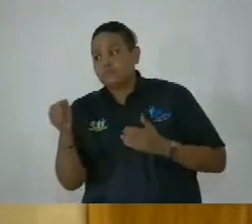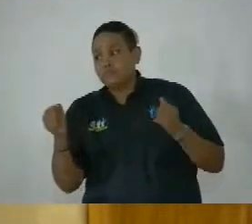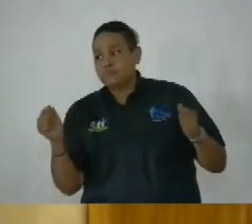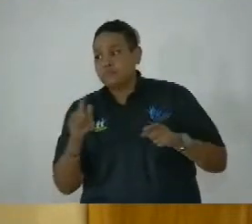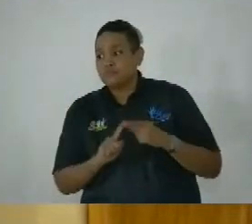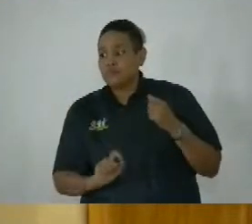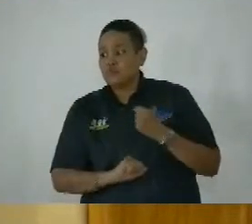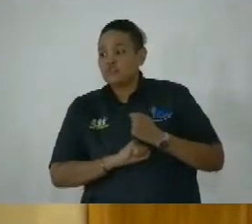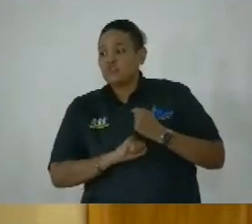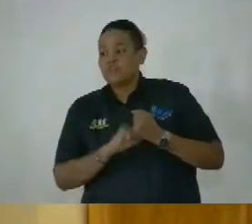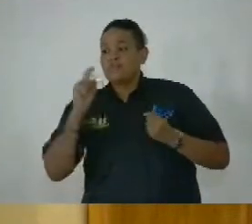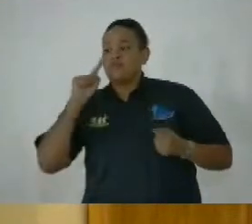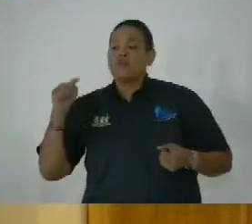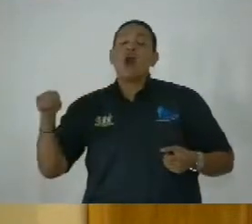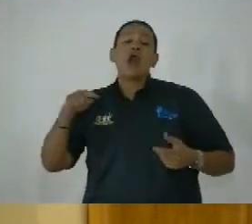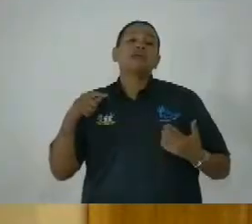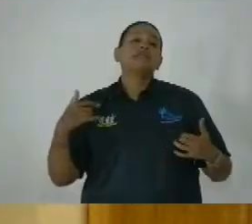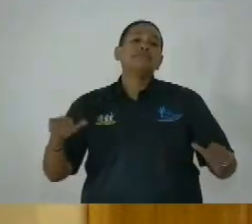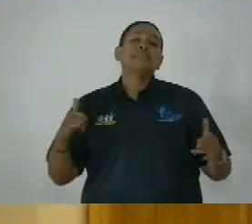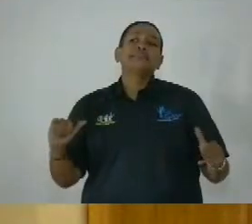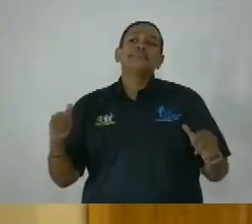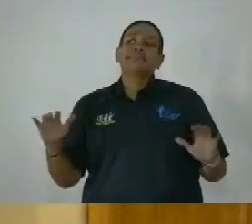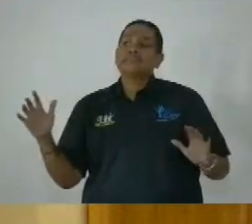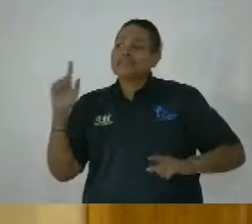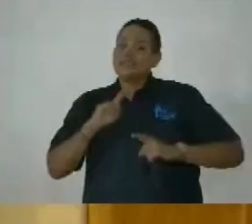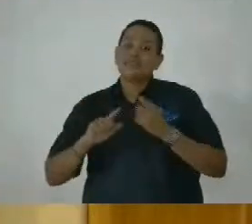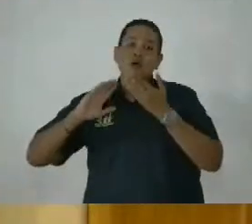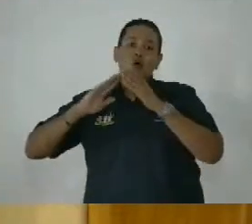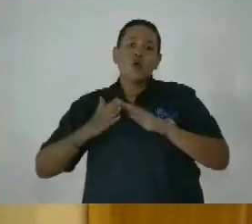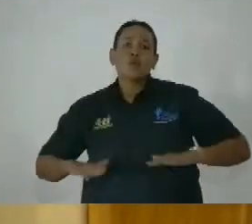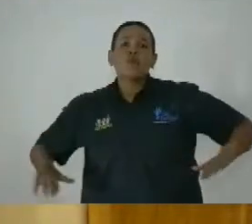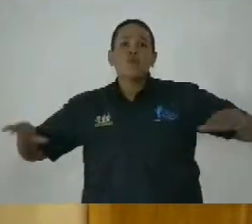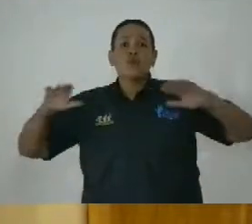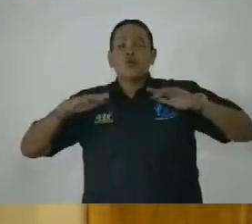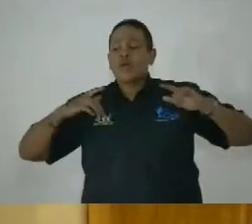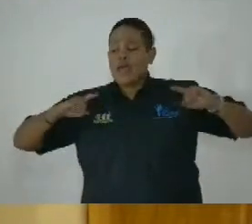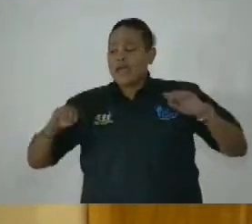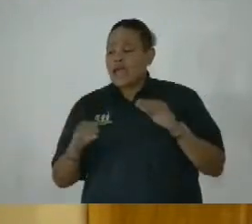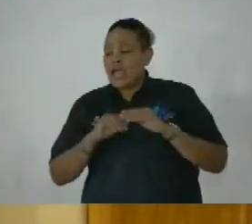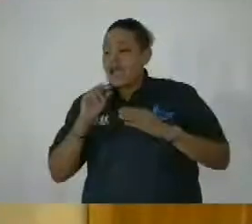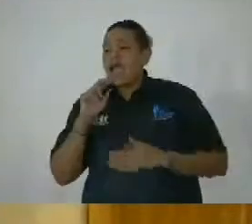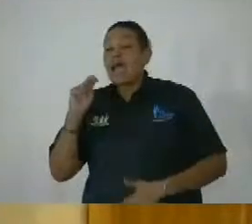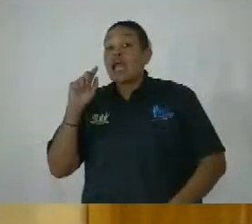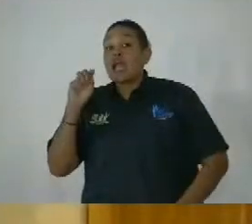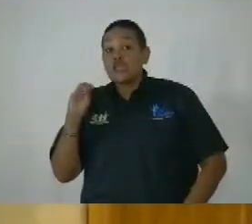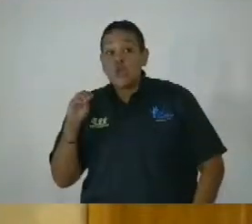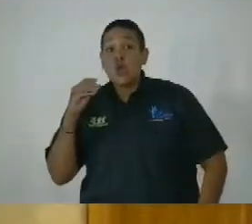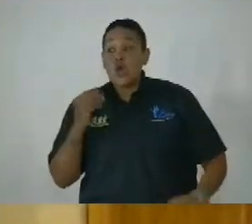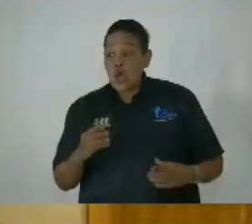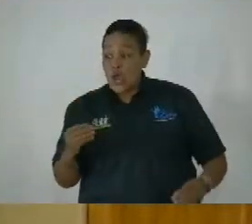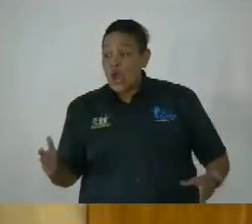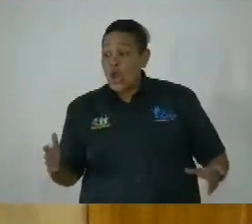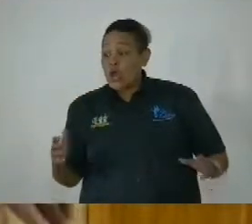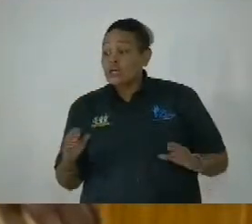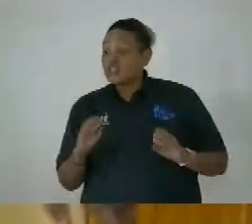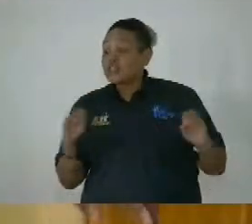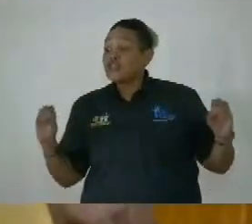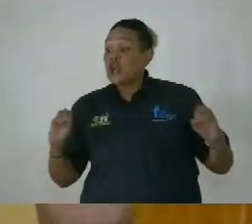support for him, state-wise and community-wise and NGO-wise, is